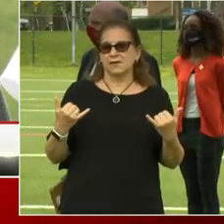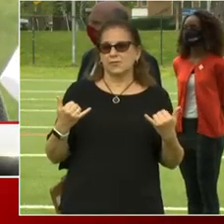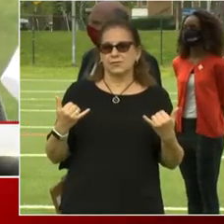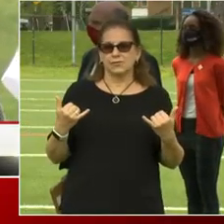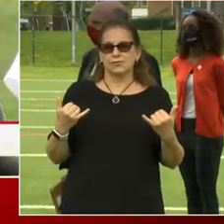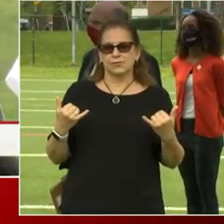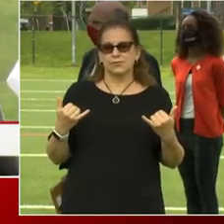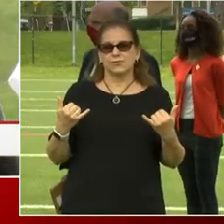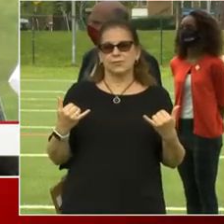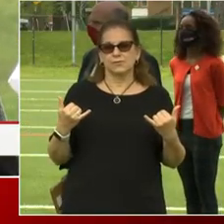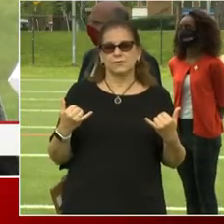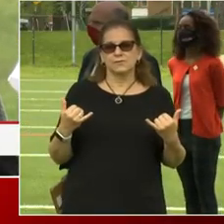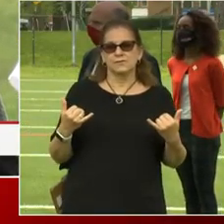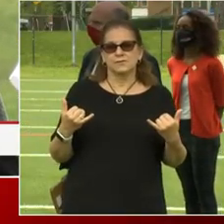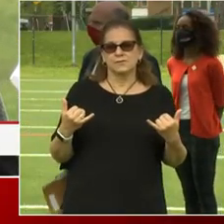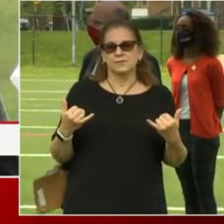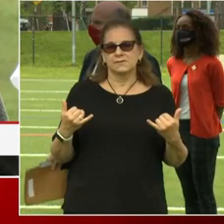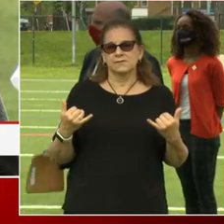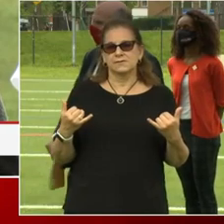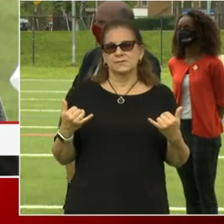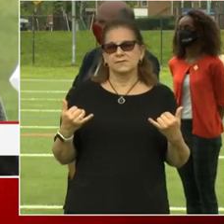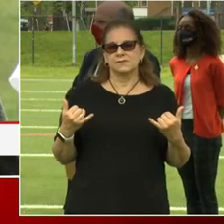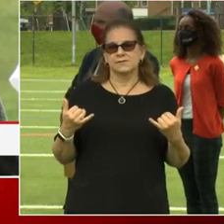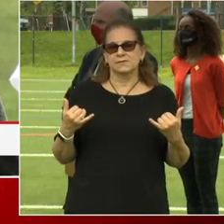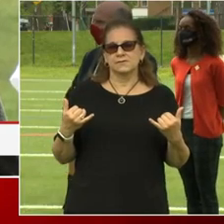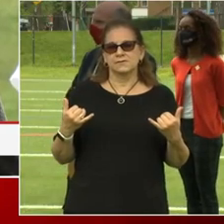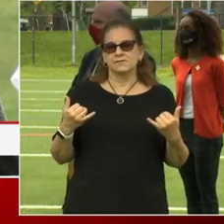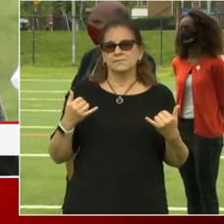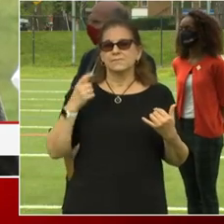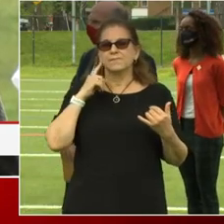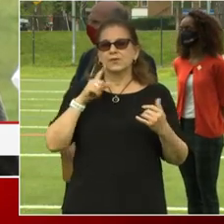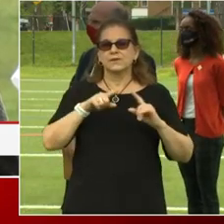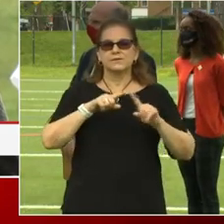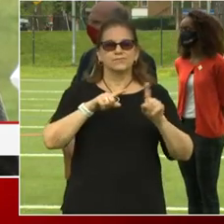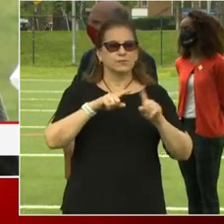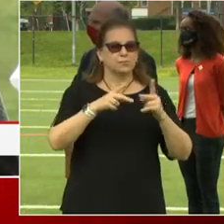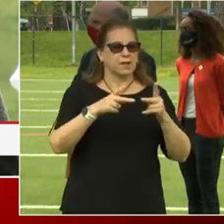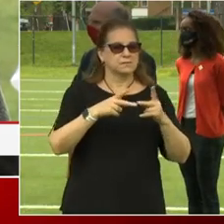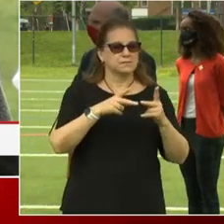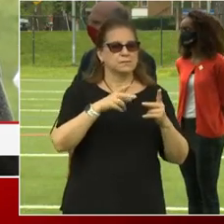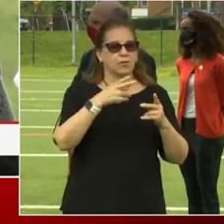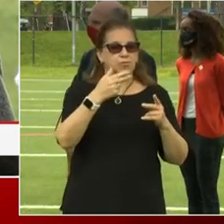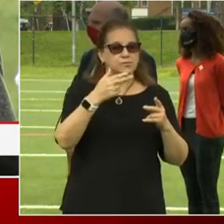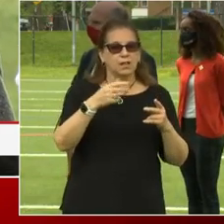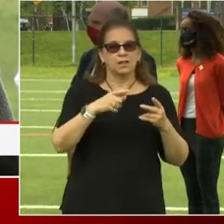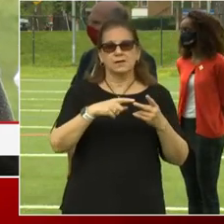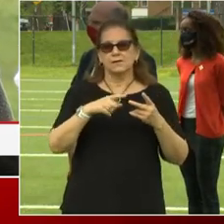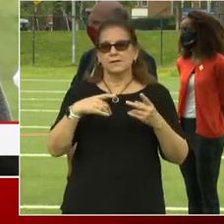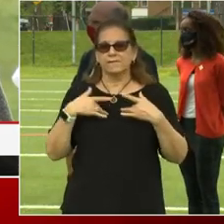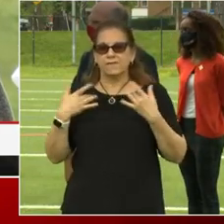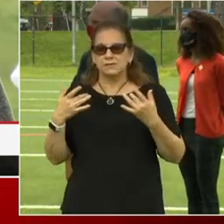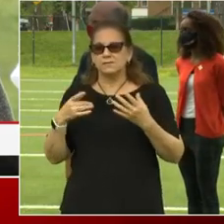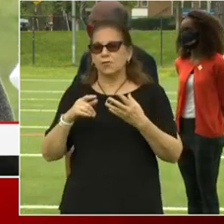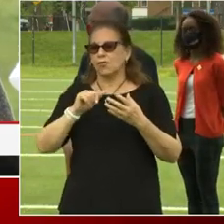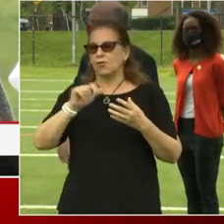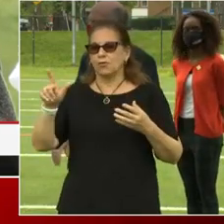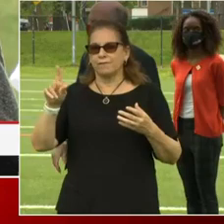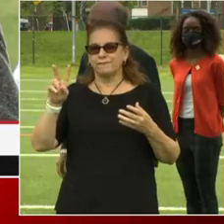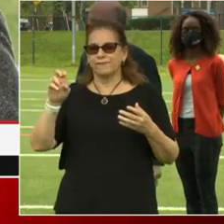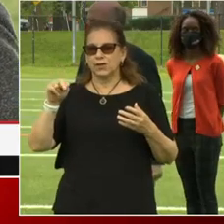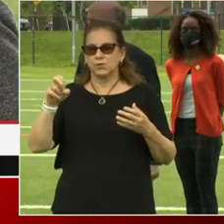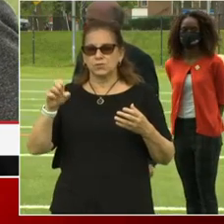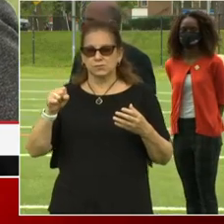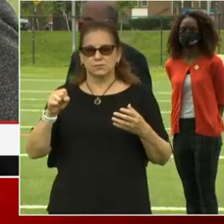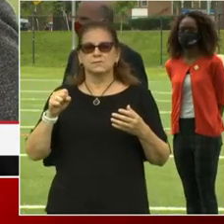for our venue operators, for hotels, conference rooms, convention center. So now that they can now